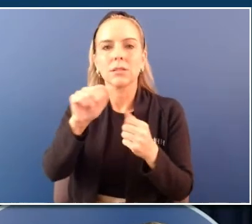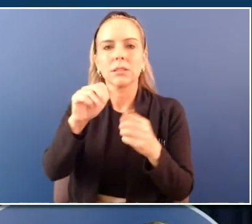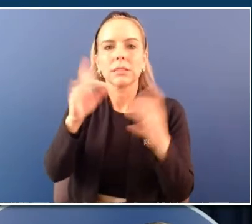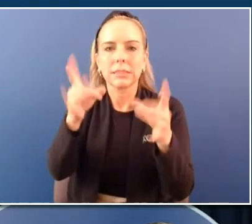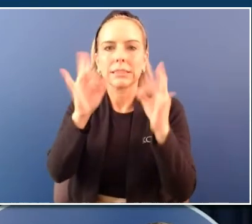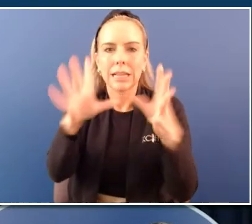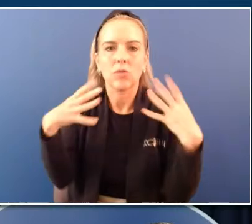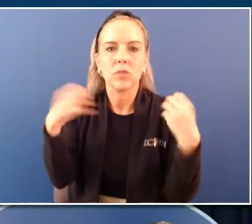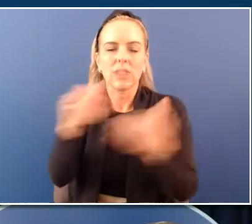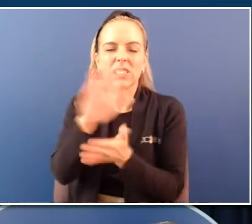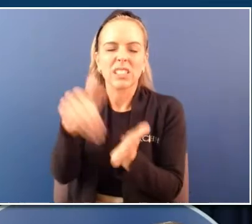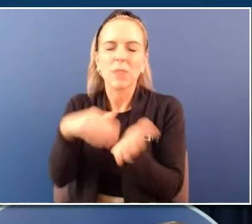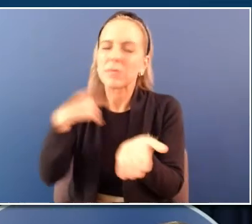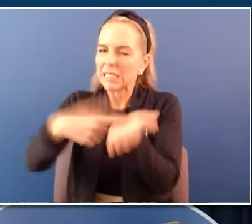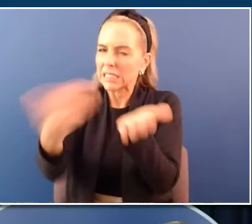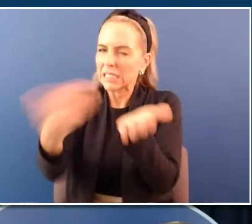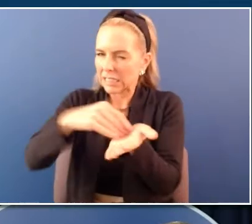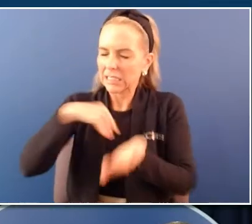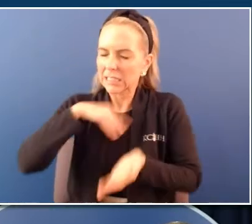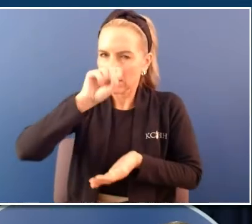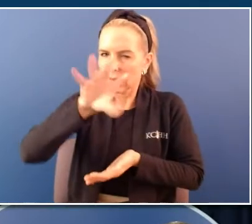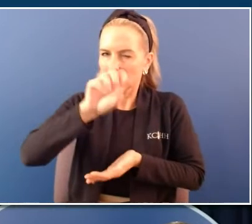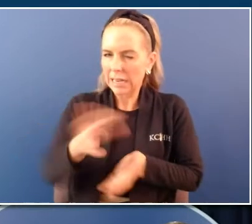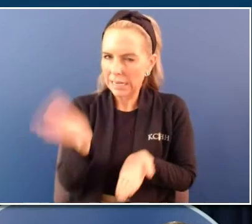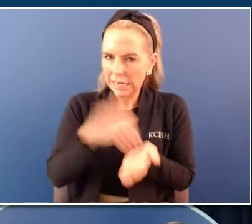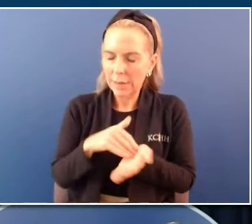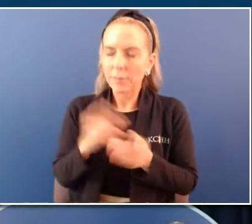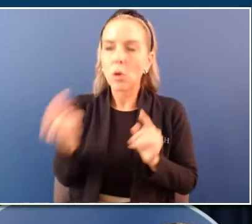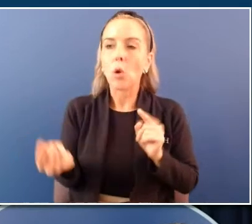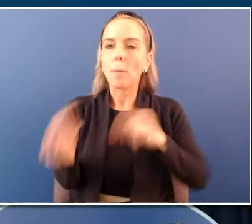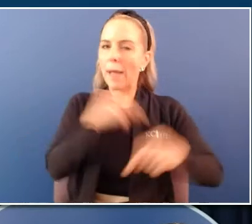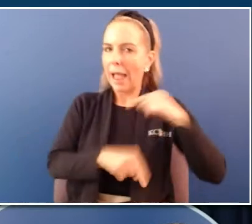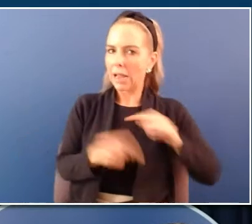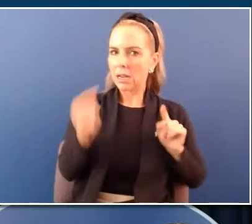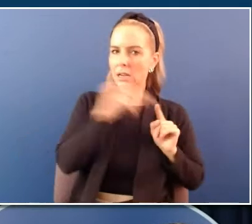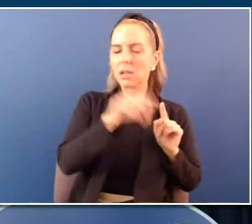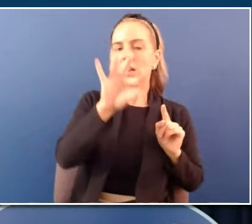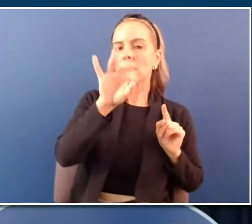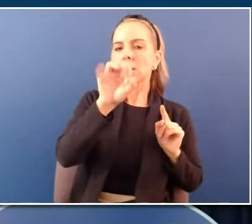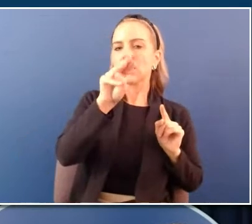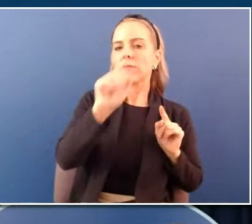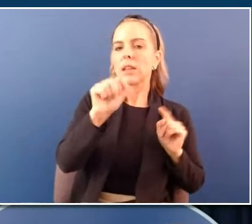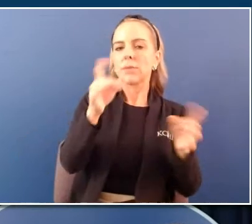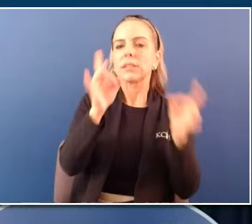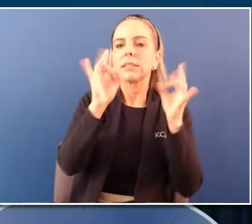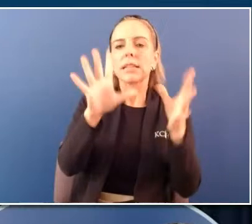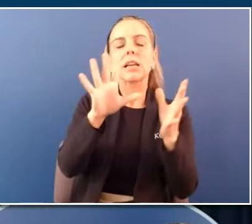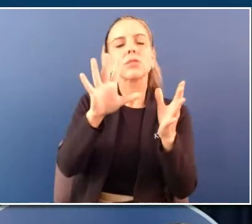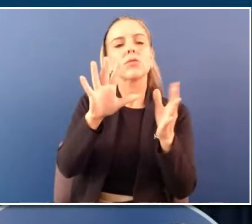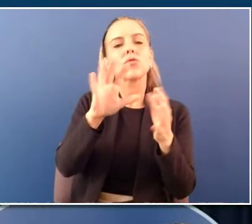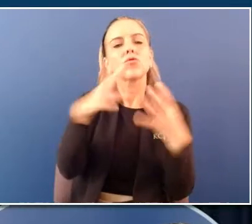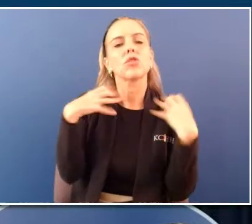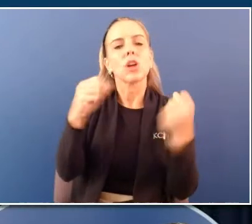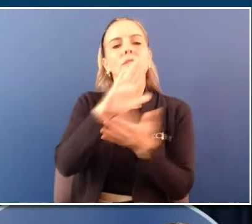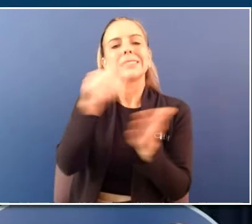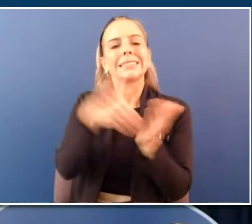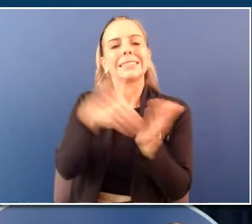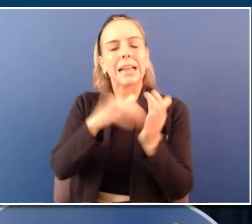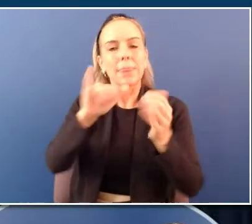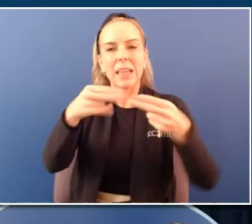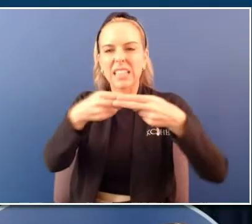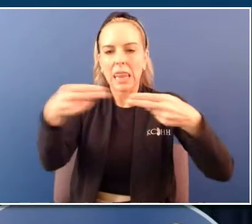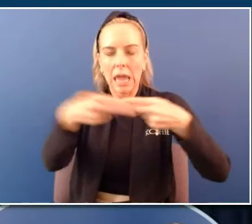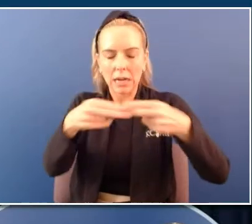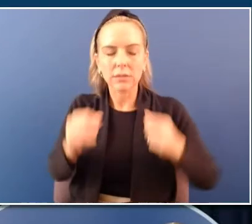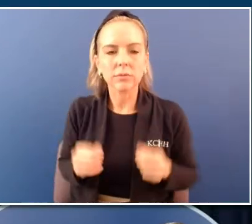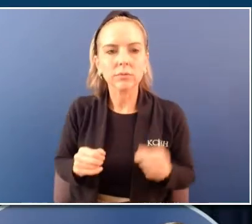back over this. Can we go back to the FEMA disaster recovery center slide? These are the areas that you can go